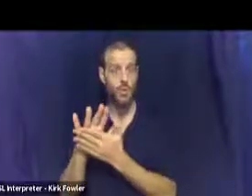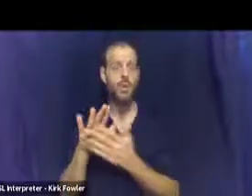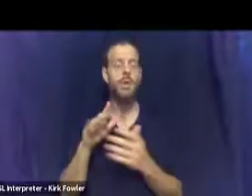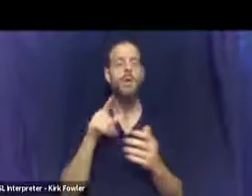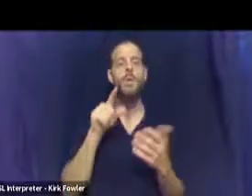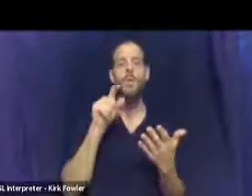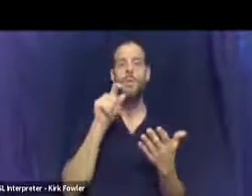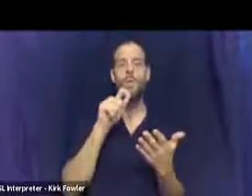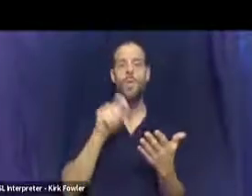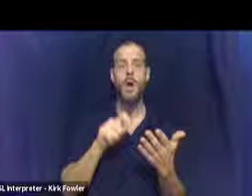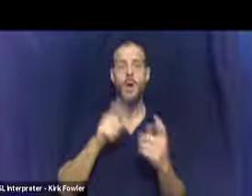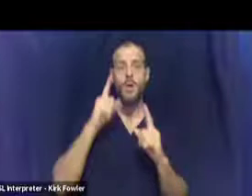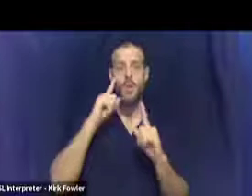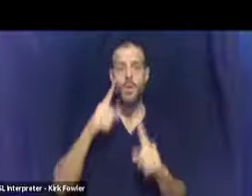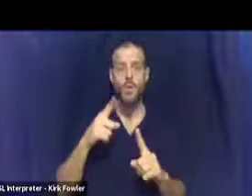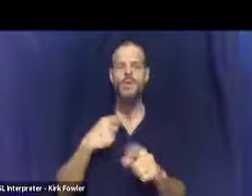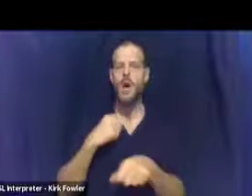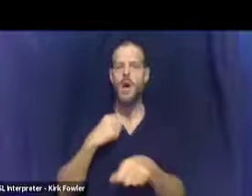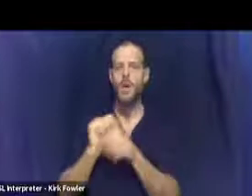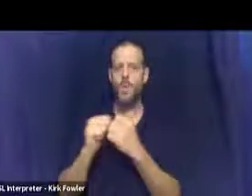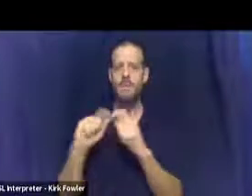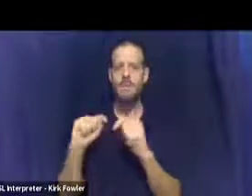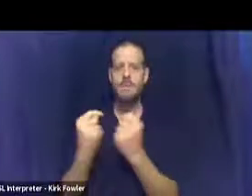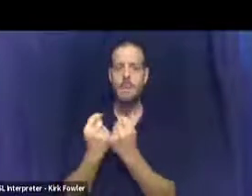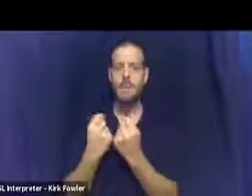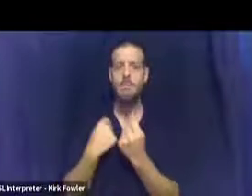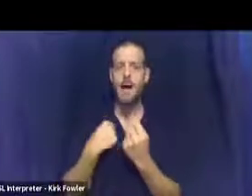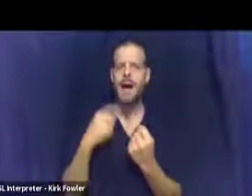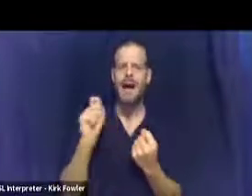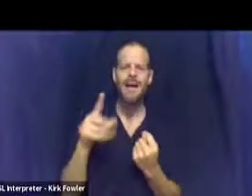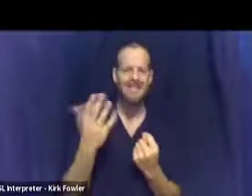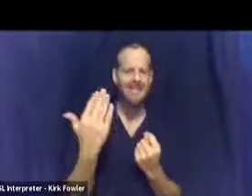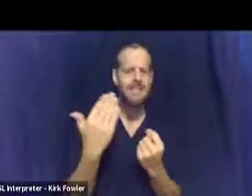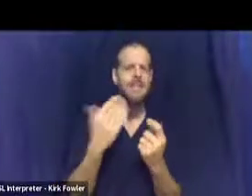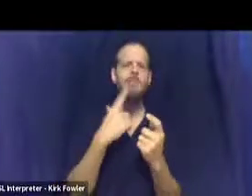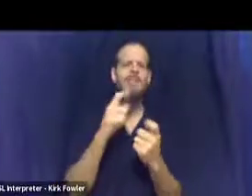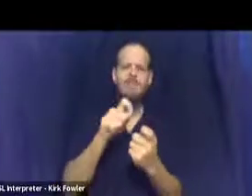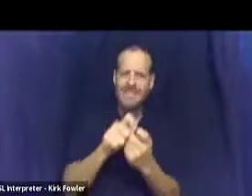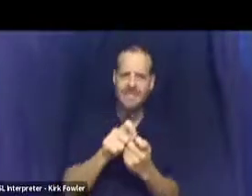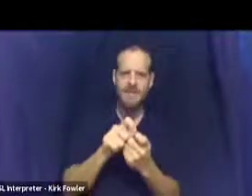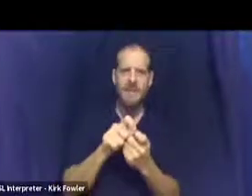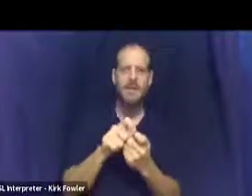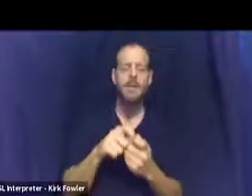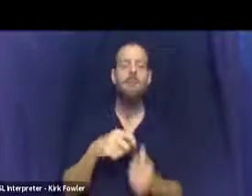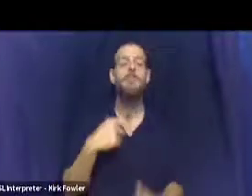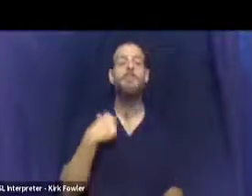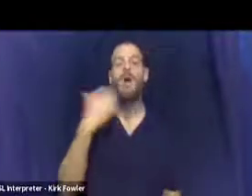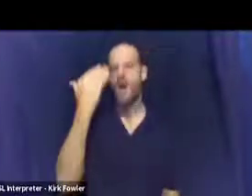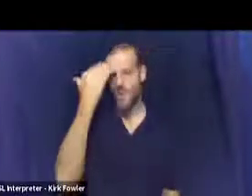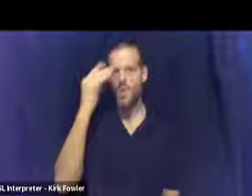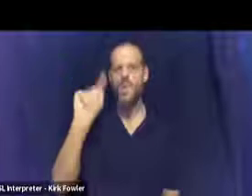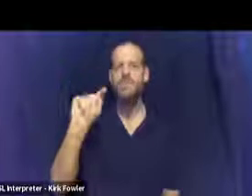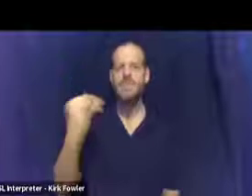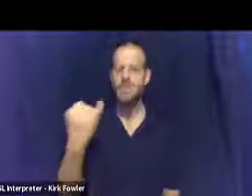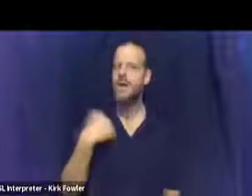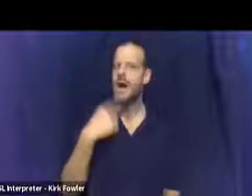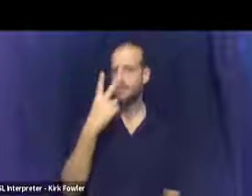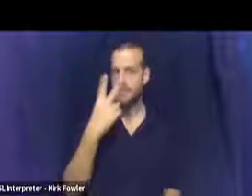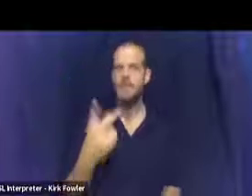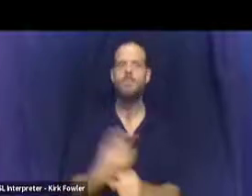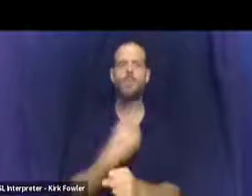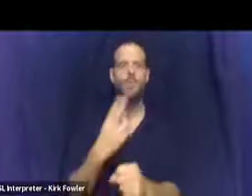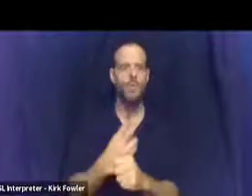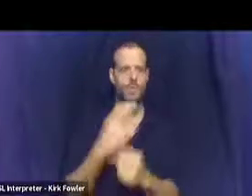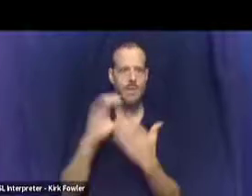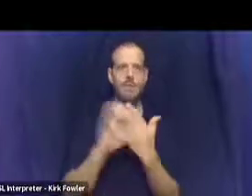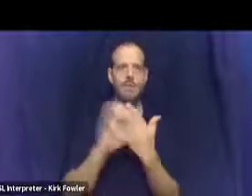when I'm working with teams, I ask them to be very, very specific. And so I know TJ and I've seen him use his calendar system. So